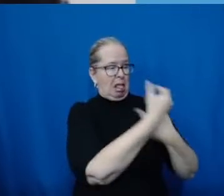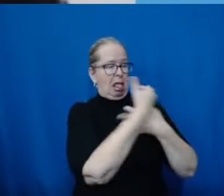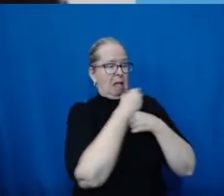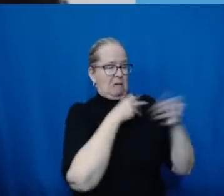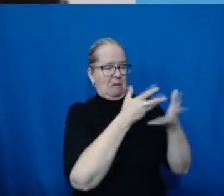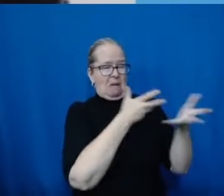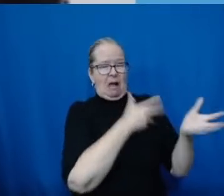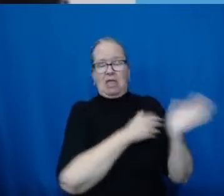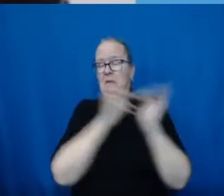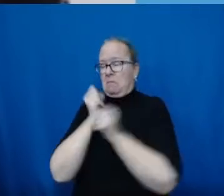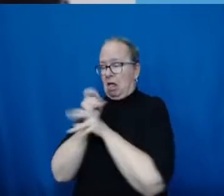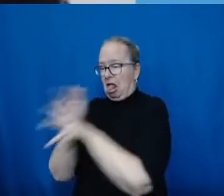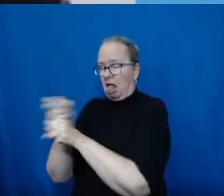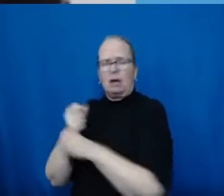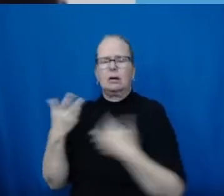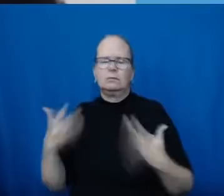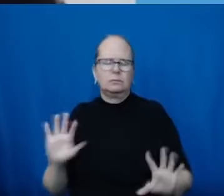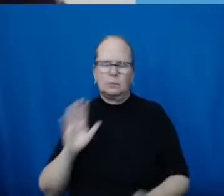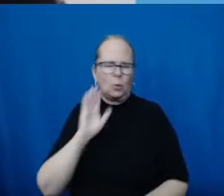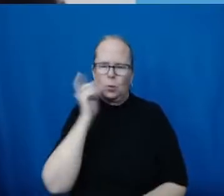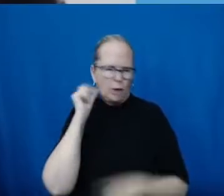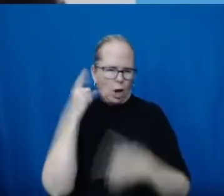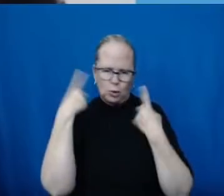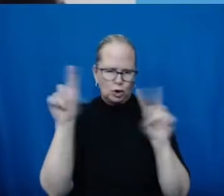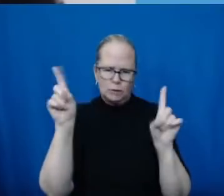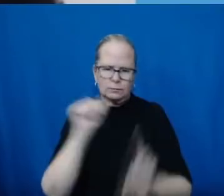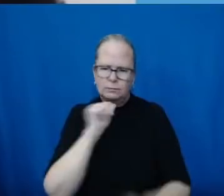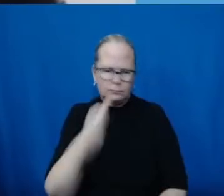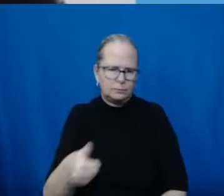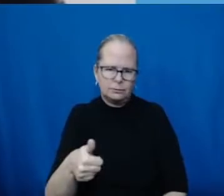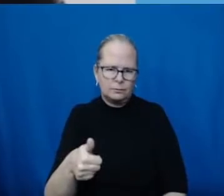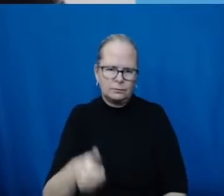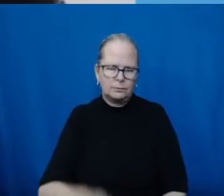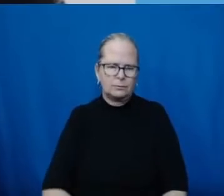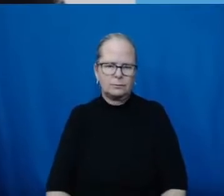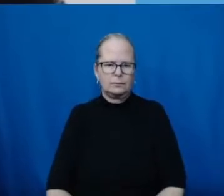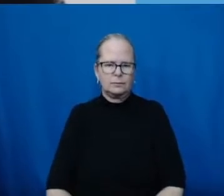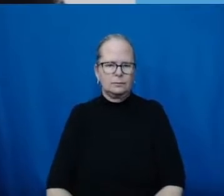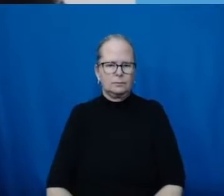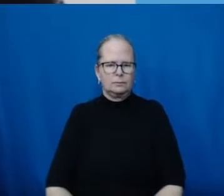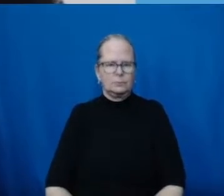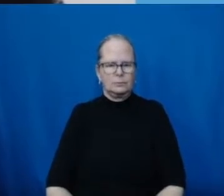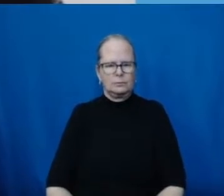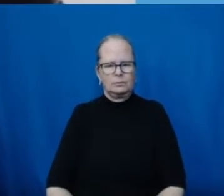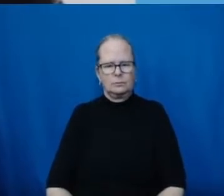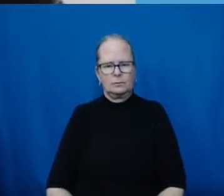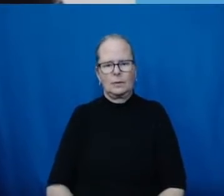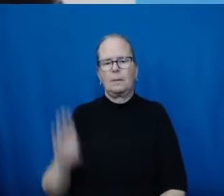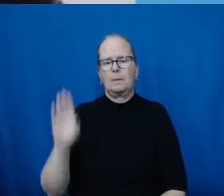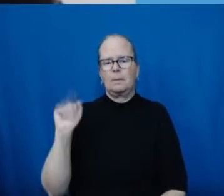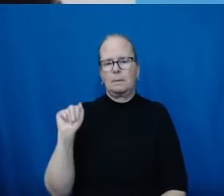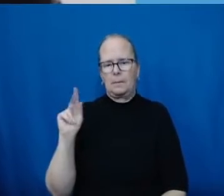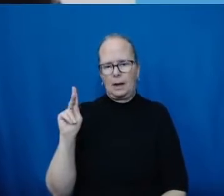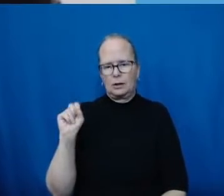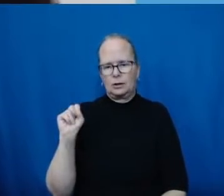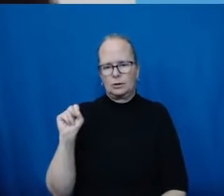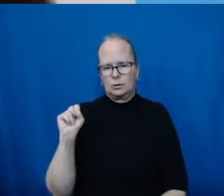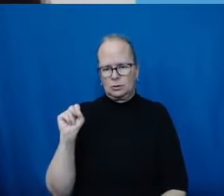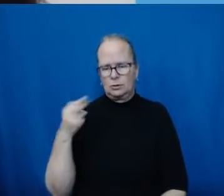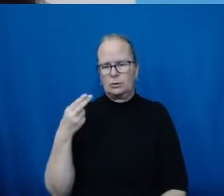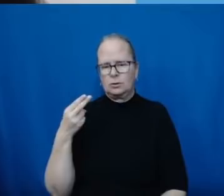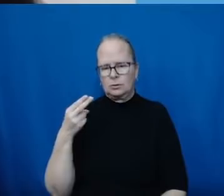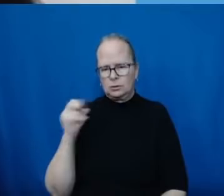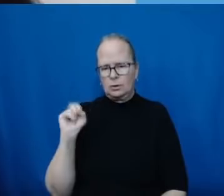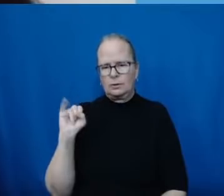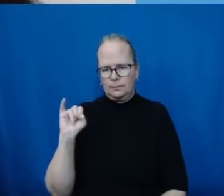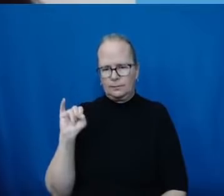I was going to say, one of the things that I've been doing in my outpatient practice is I started to ask really in the last couple of months, and now